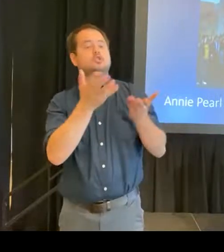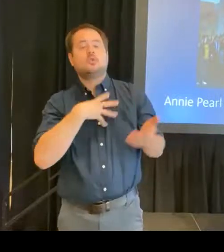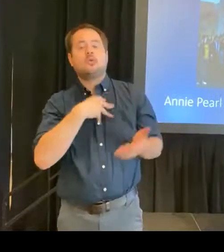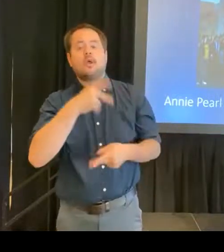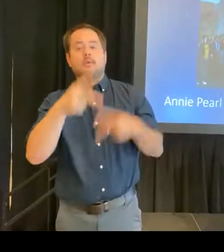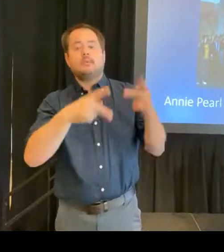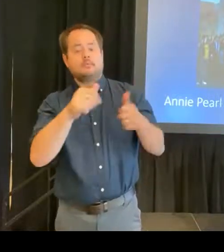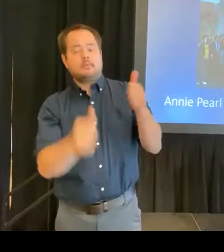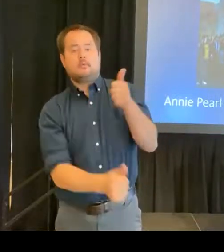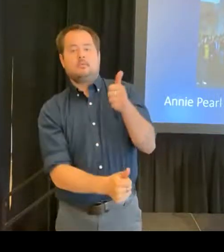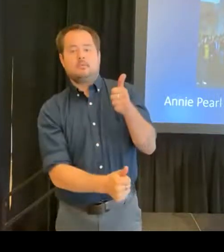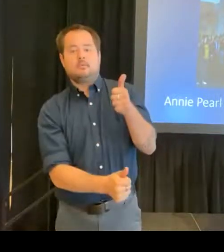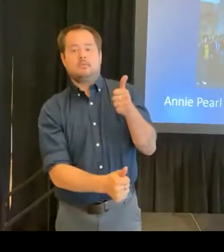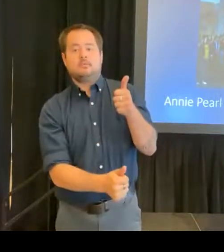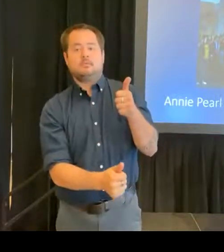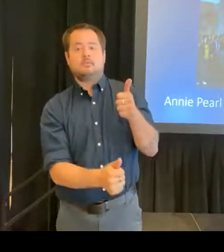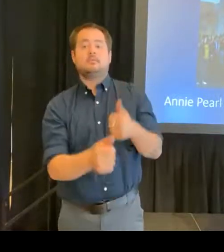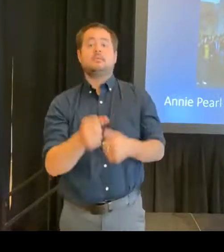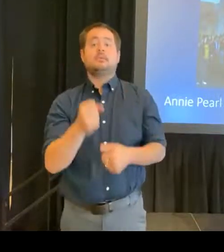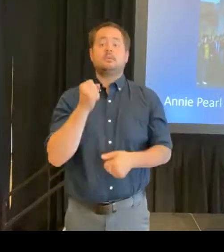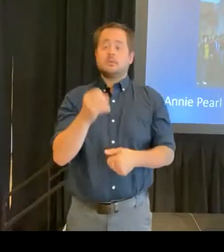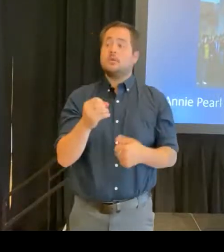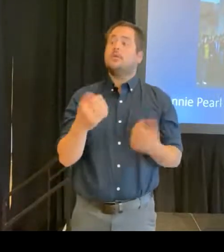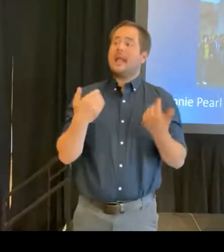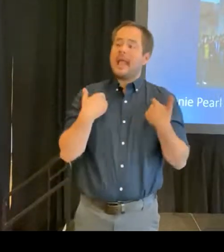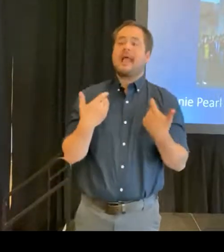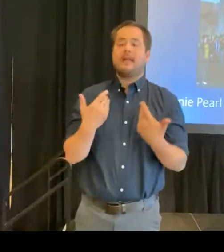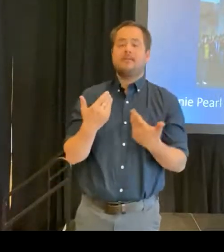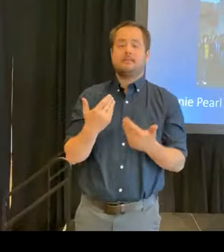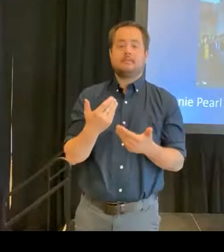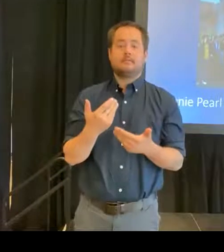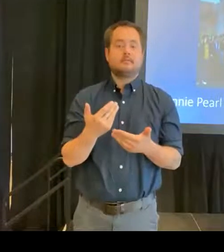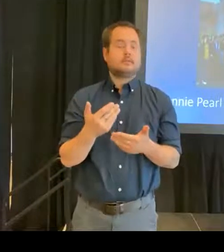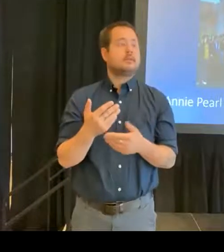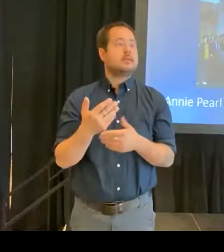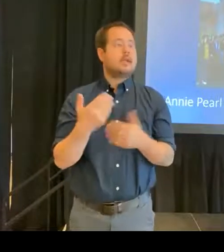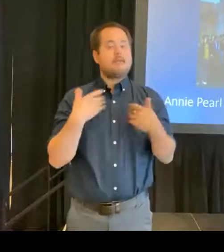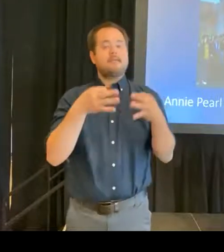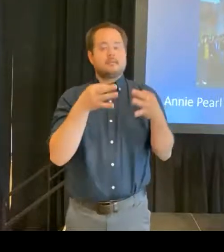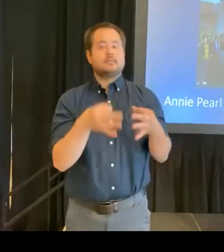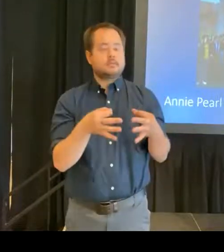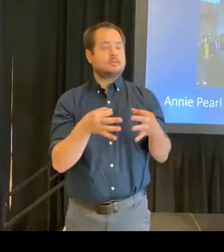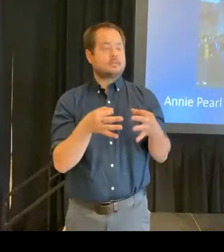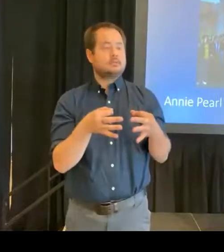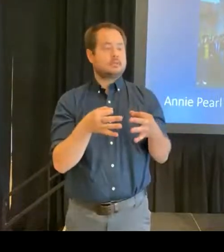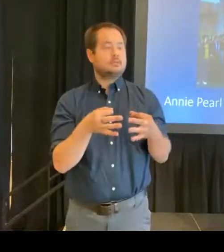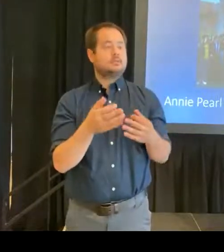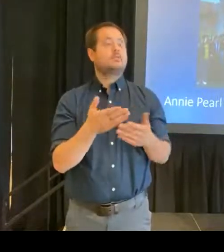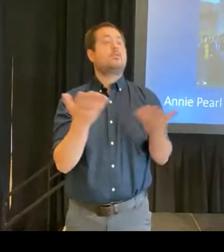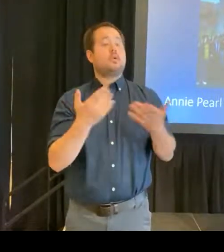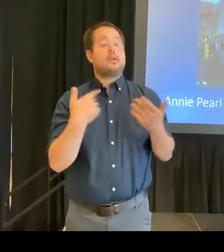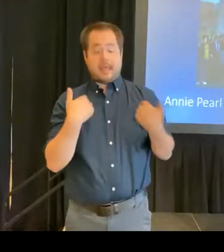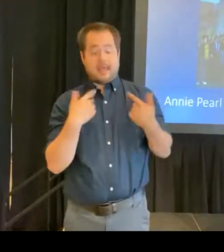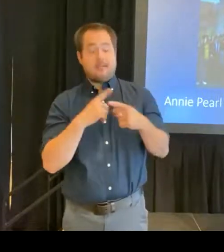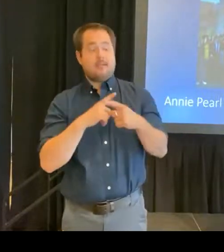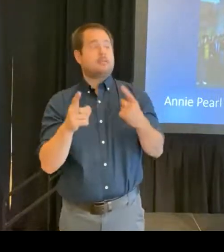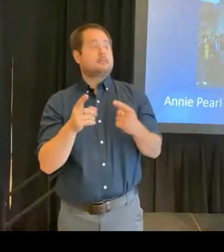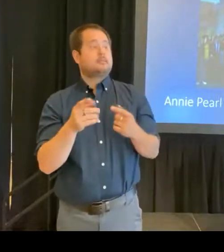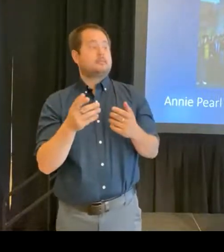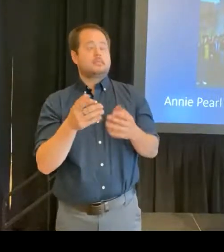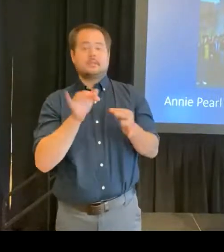words, the decision, so like there's the thing that we have, right? But then there's the decision making that went into what we got.